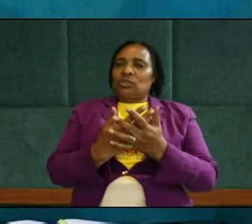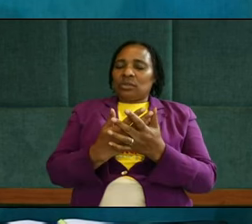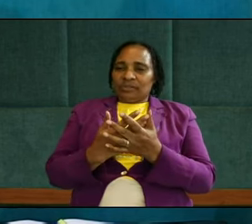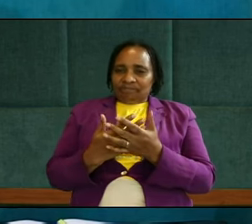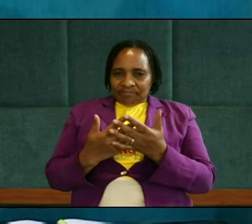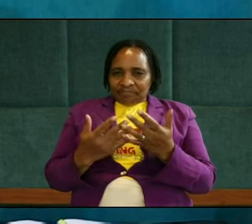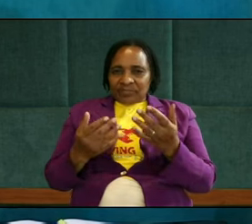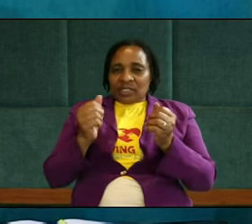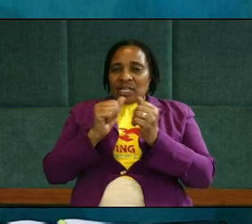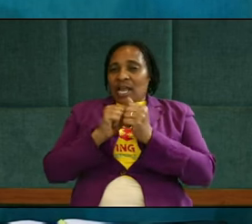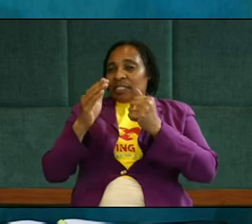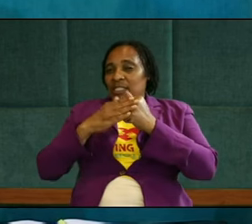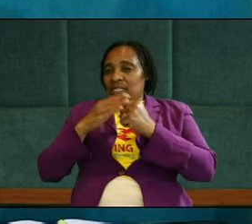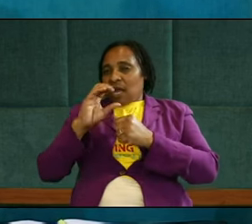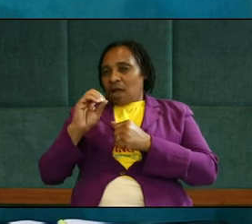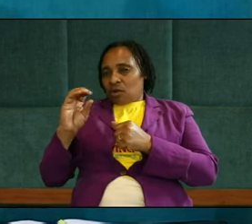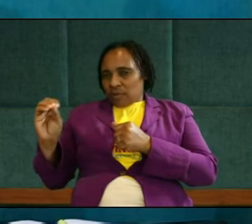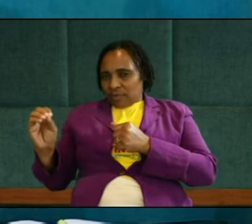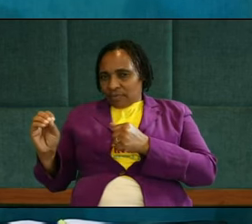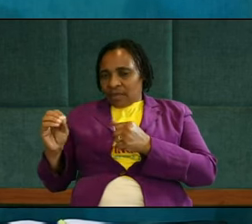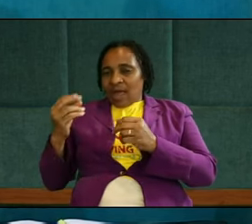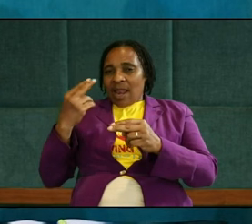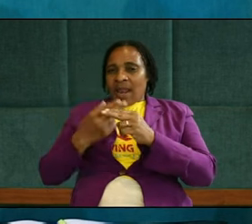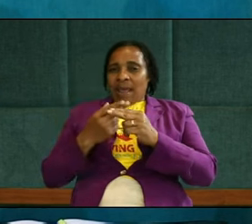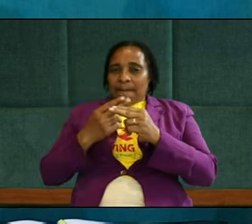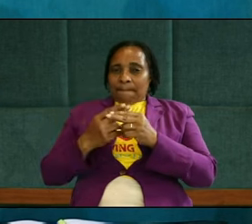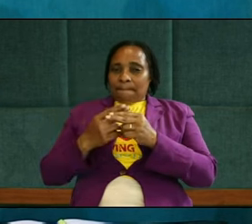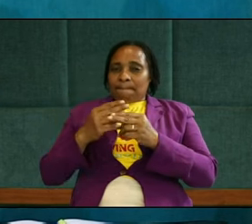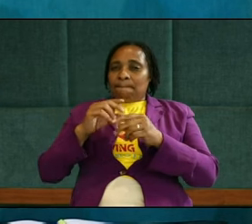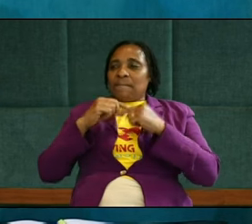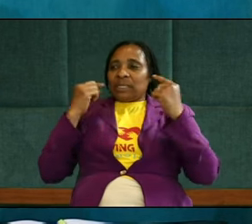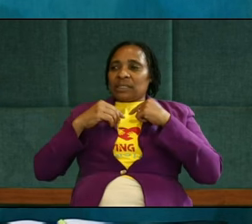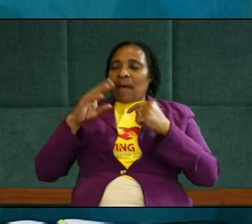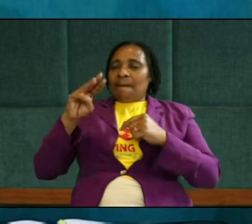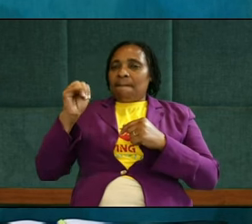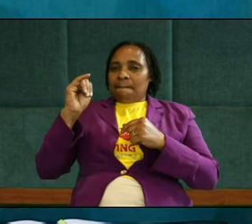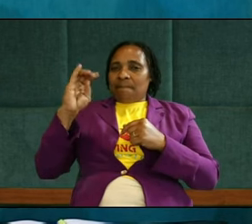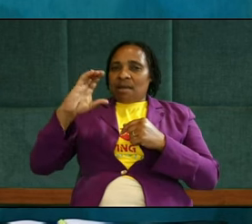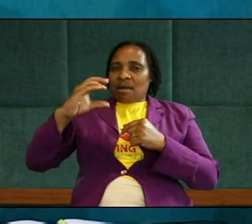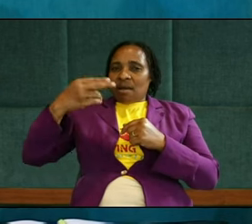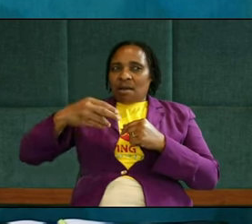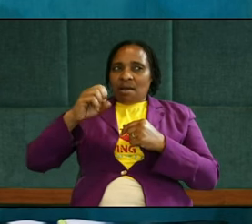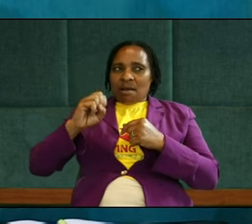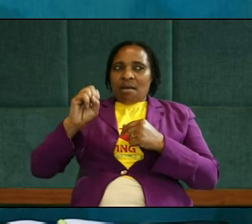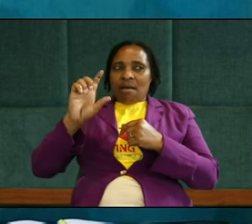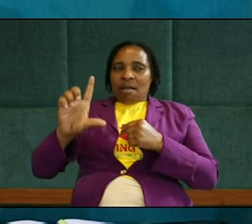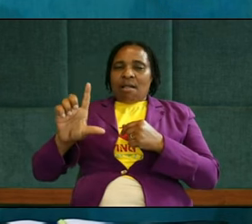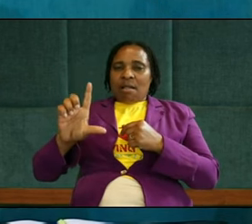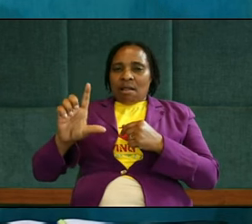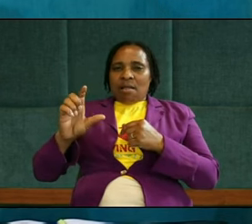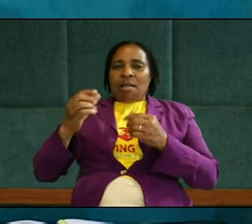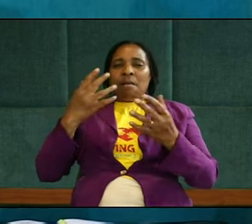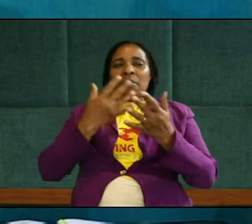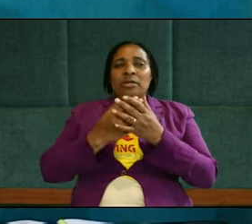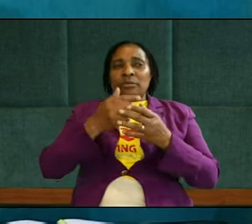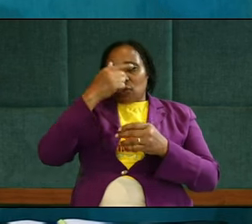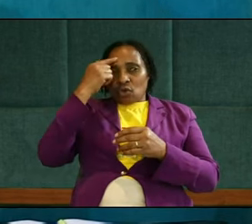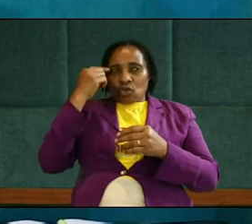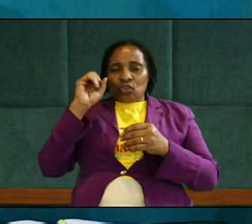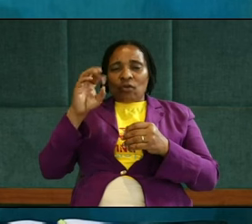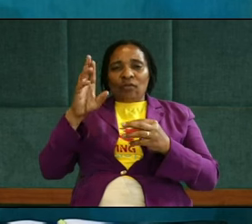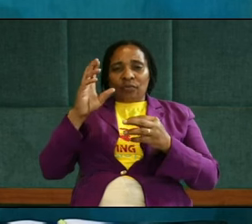long ago in the 1900s. And his name was Pastor Mikhail. So Pastor Mikhail was in prison because of his religious